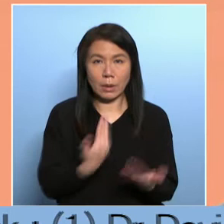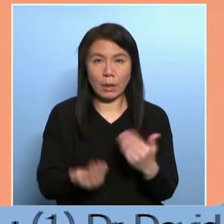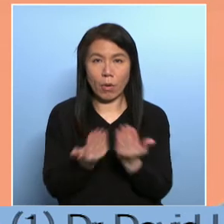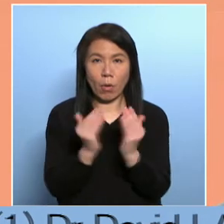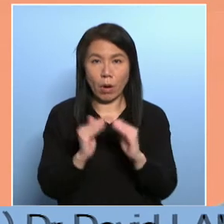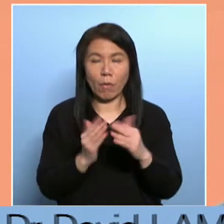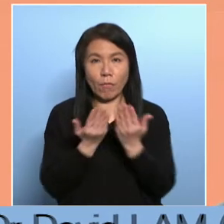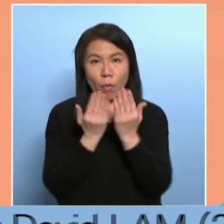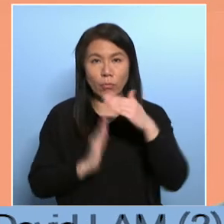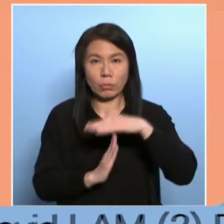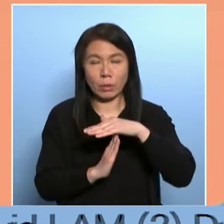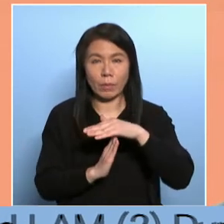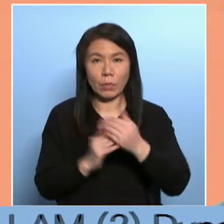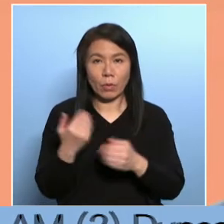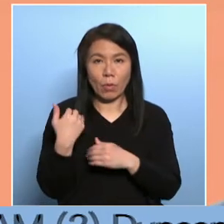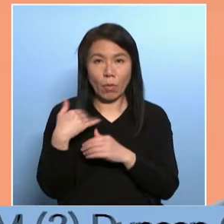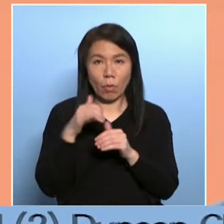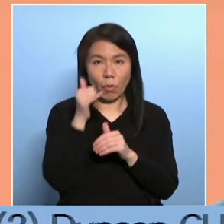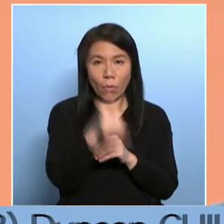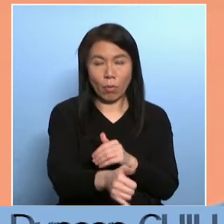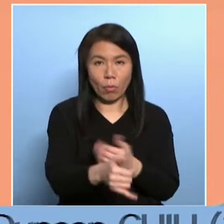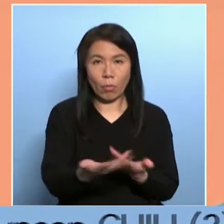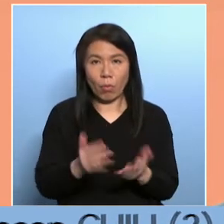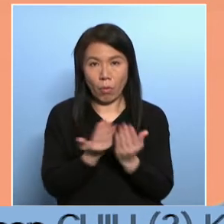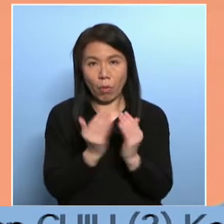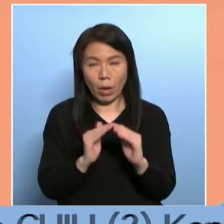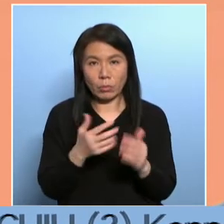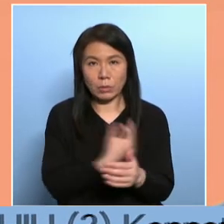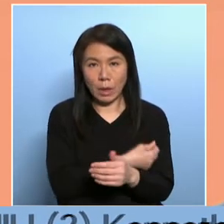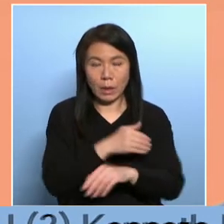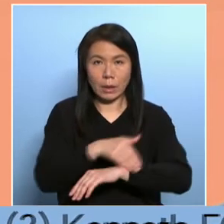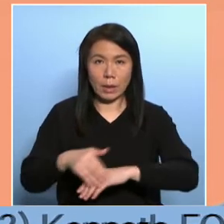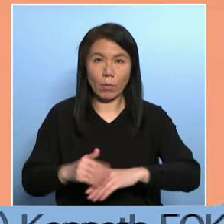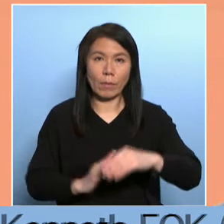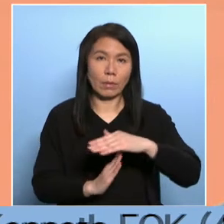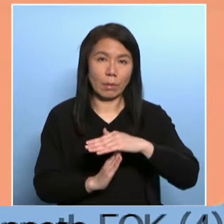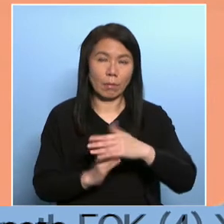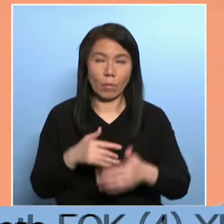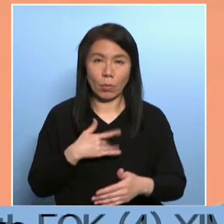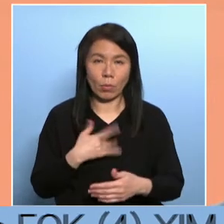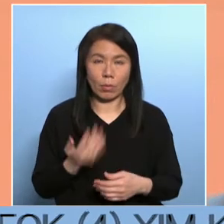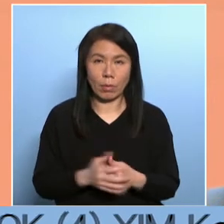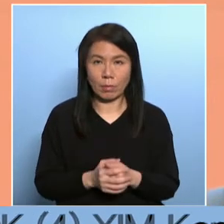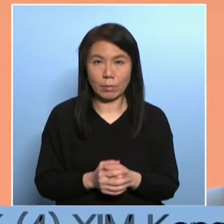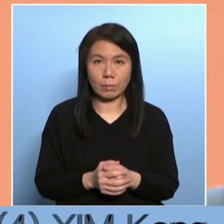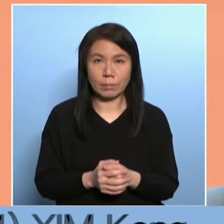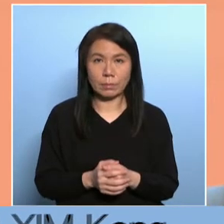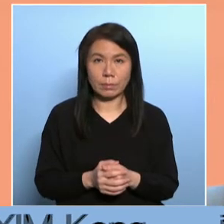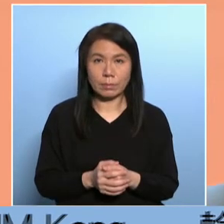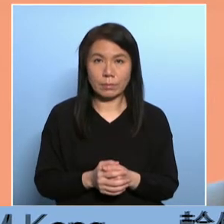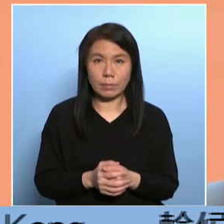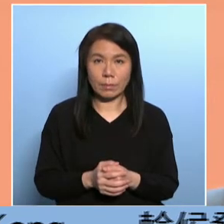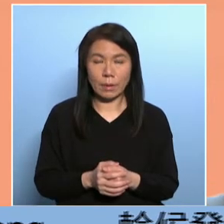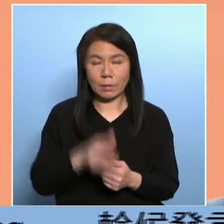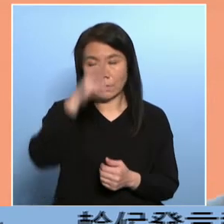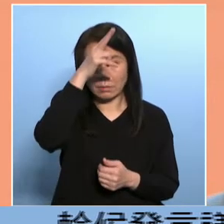should use the school campuses for outreaching teams, and now there is simply no face-to-face classes, and therefore the